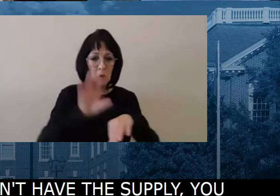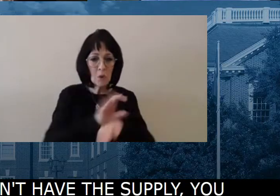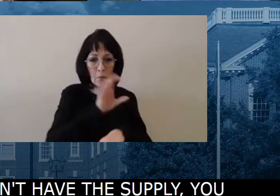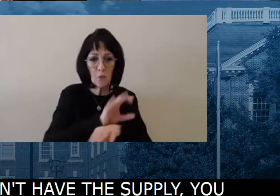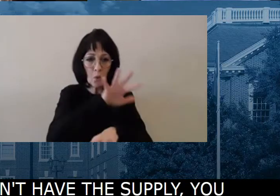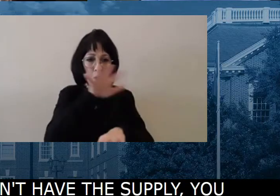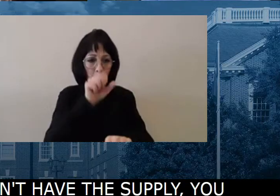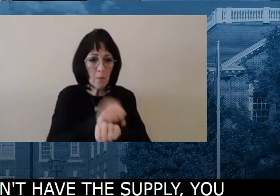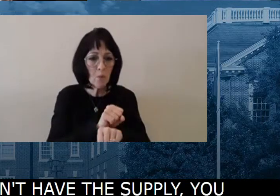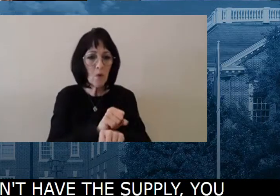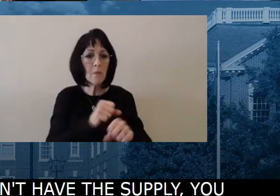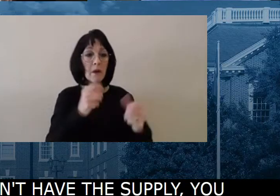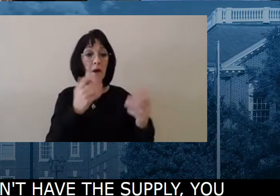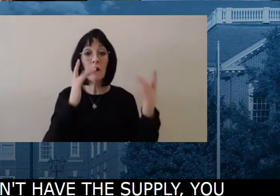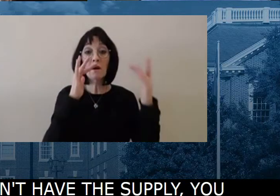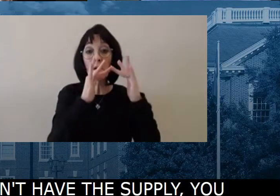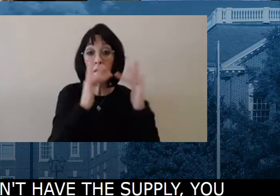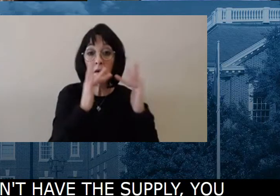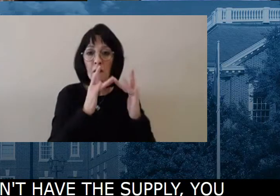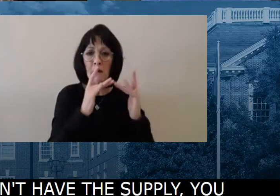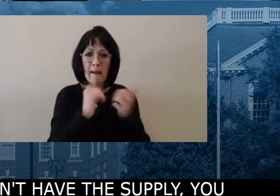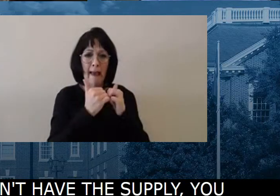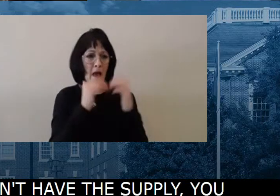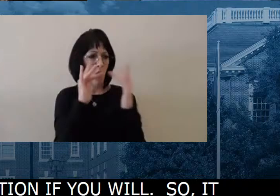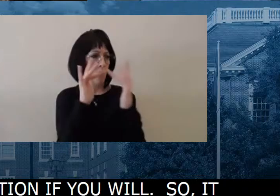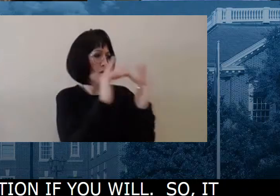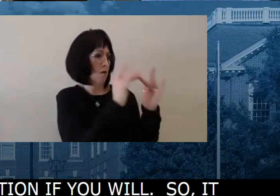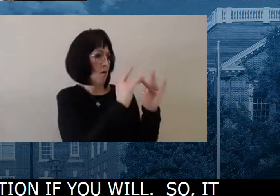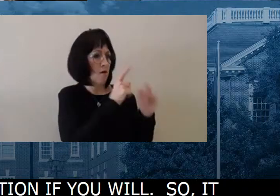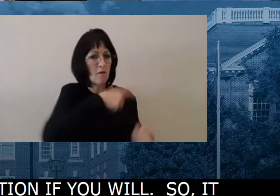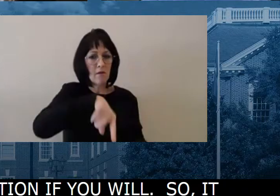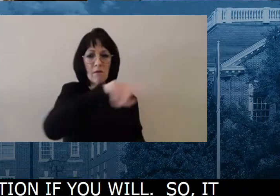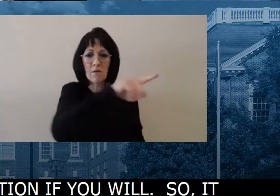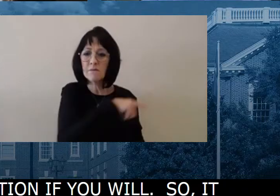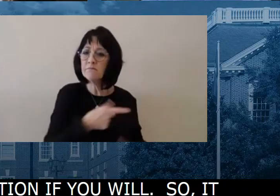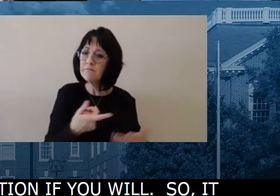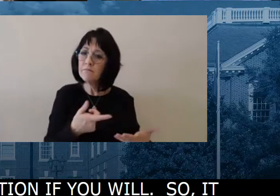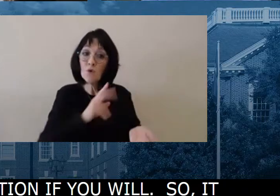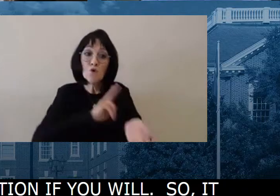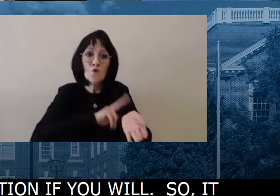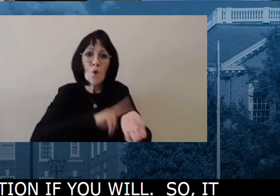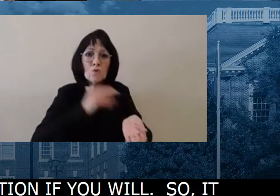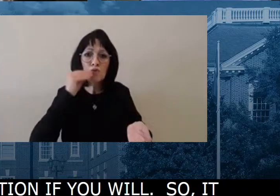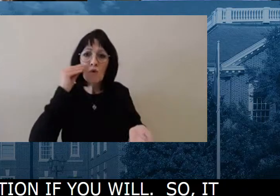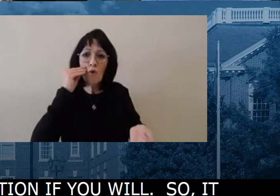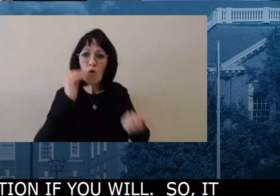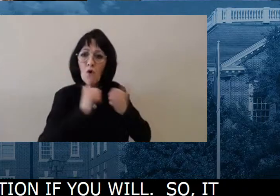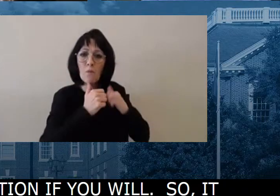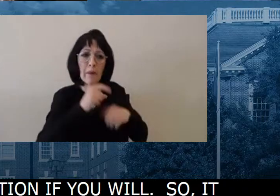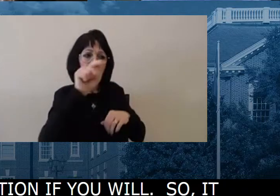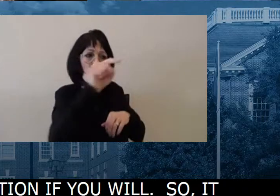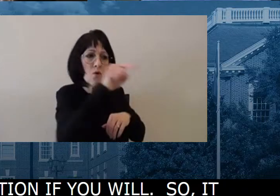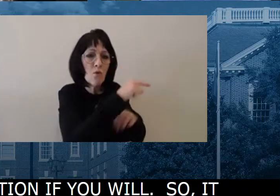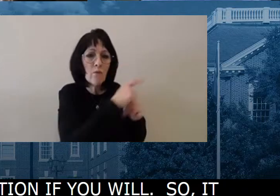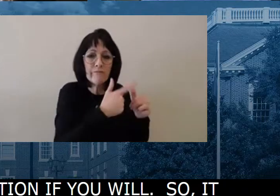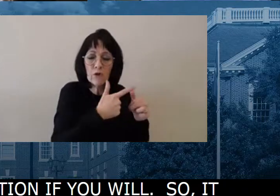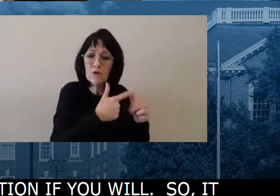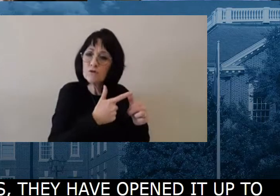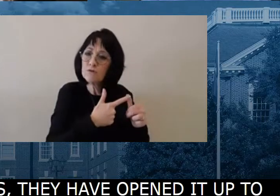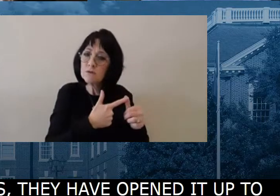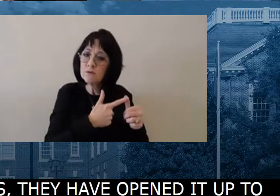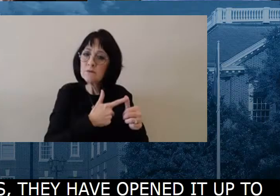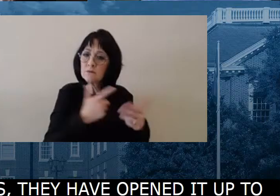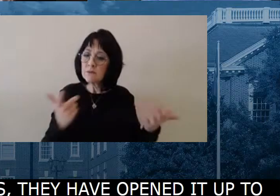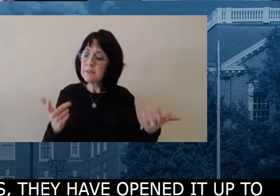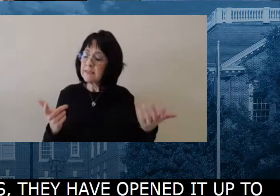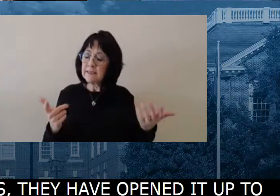opened it up to the non-senior population, while we've tried to really lean in and get that most vulnerable